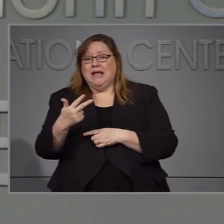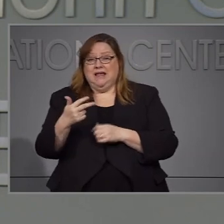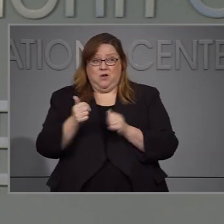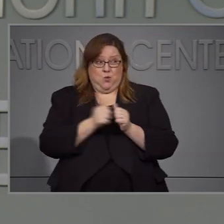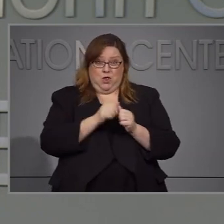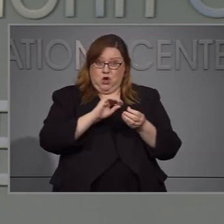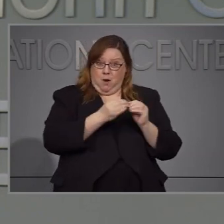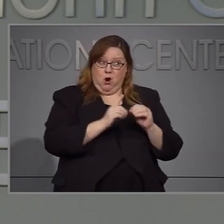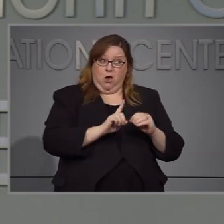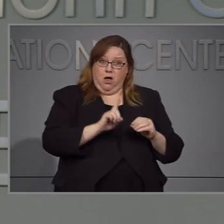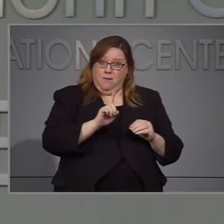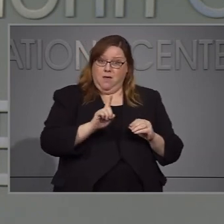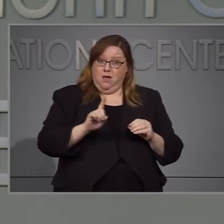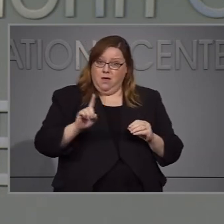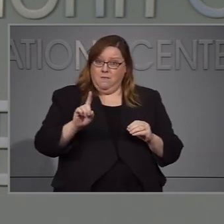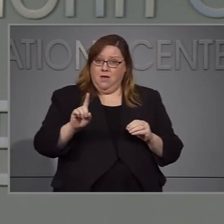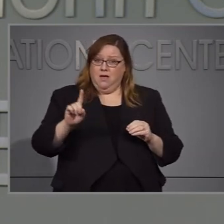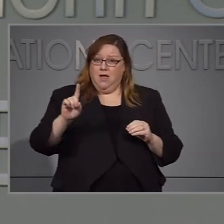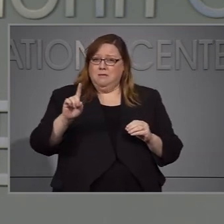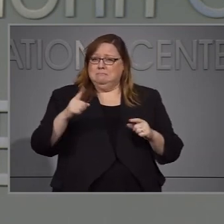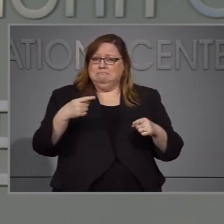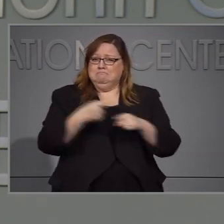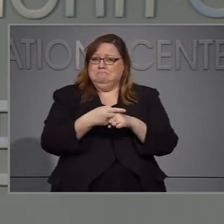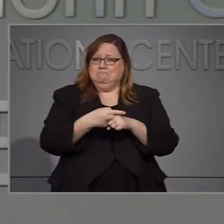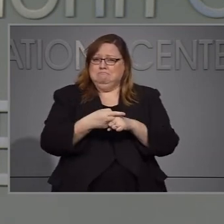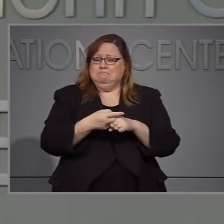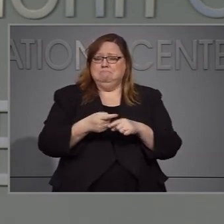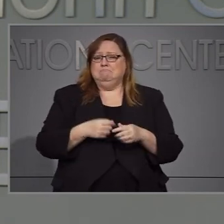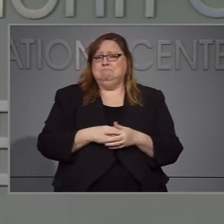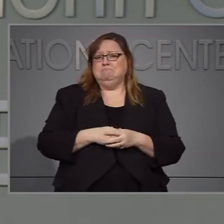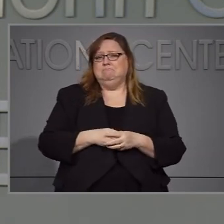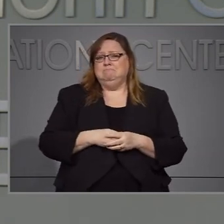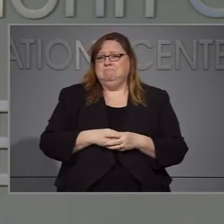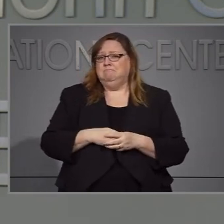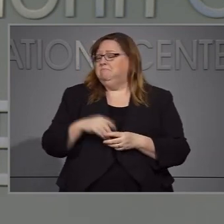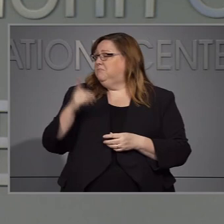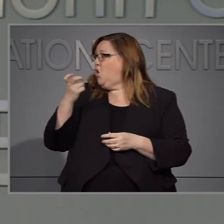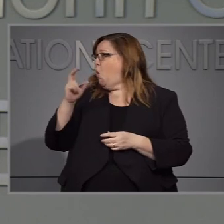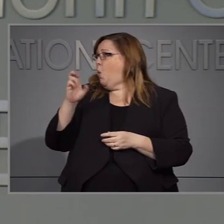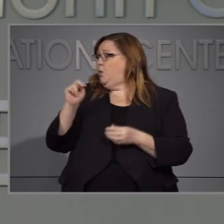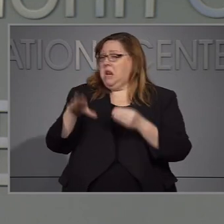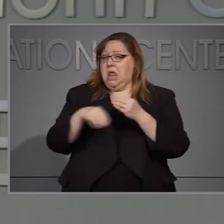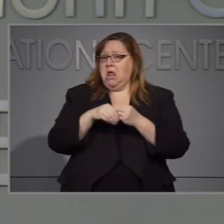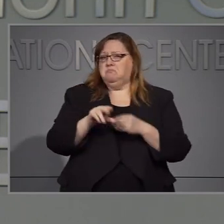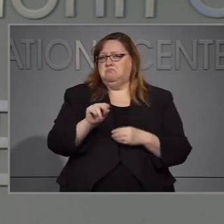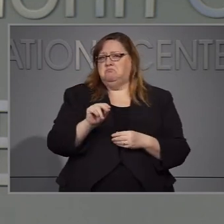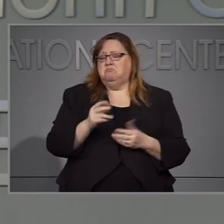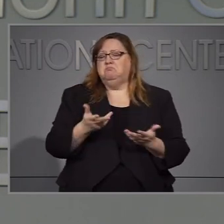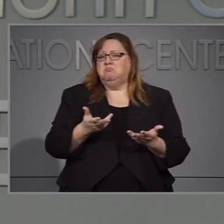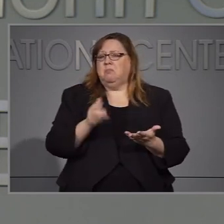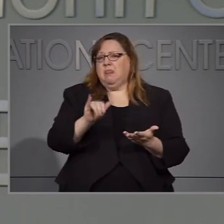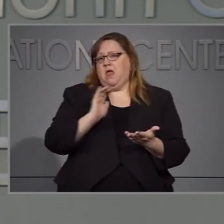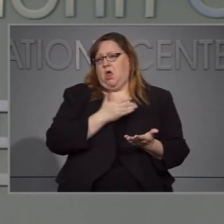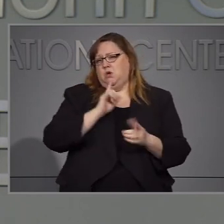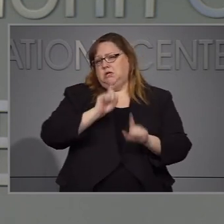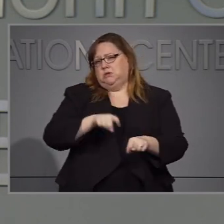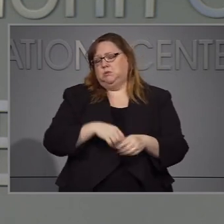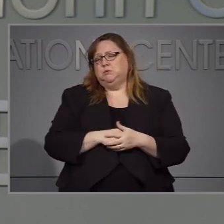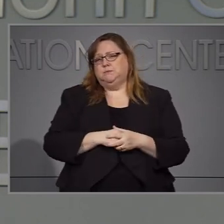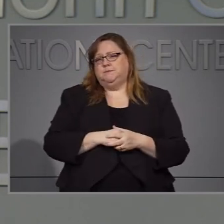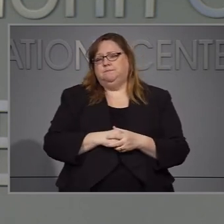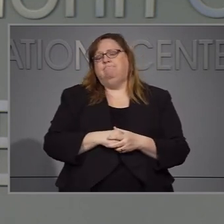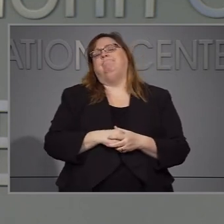numbers like they are right now. And Dr. Cohen, would you want to add anything to that? I think she's got it. Okay, we thank you all